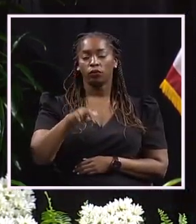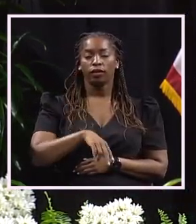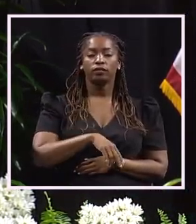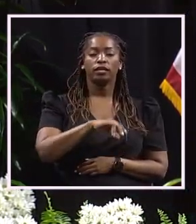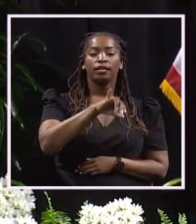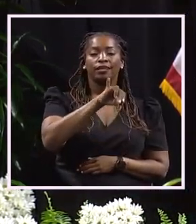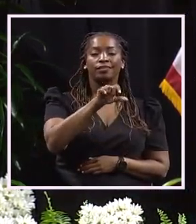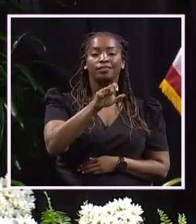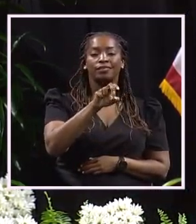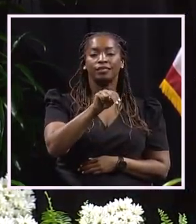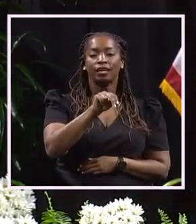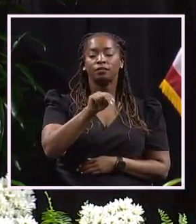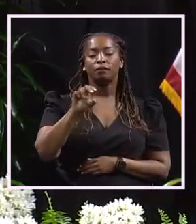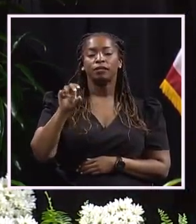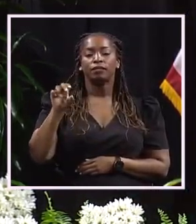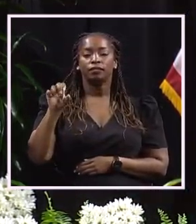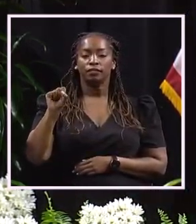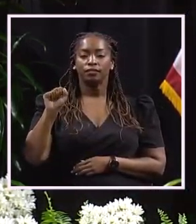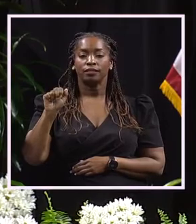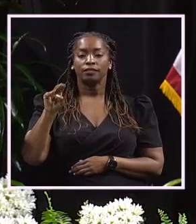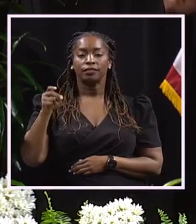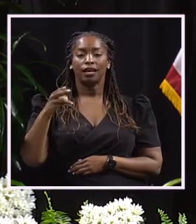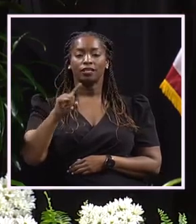Jasmine Sanchez,